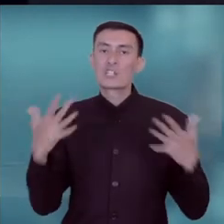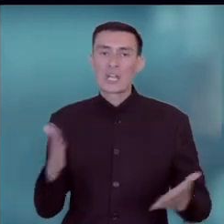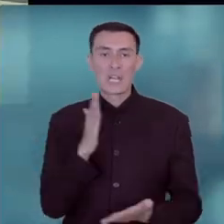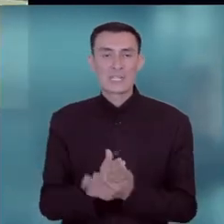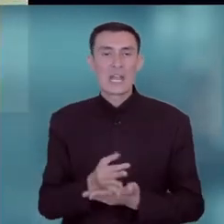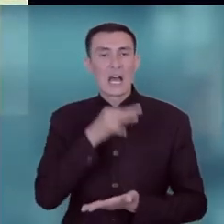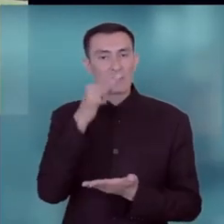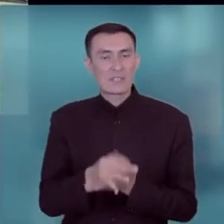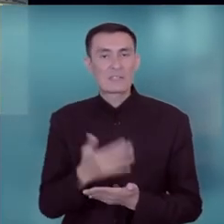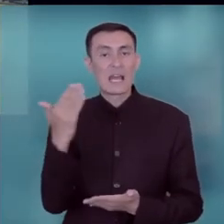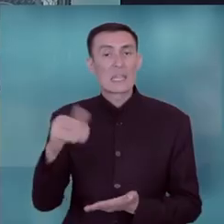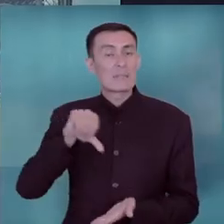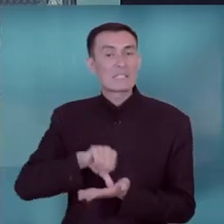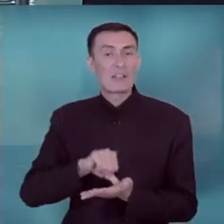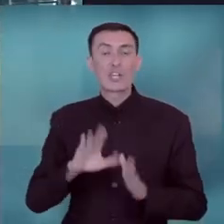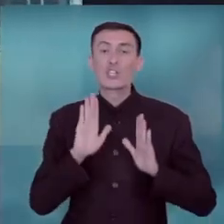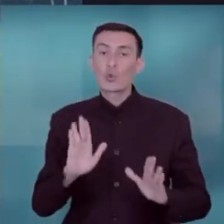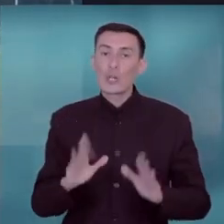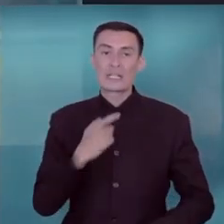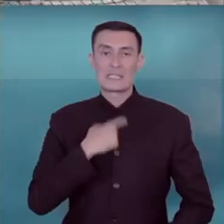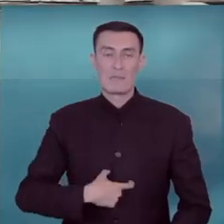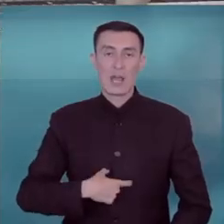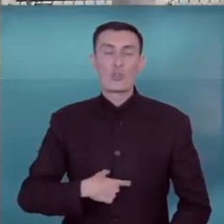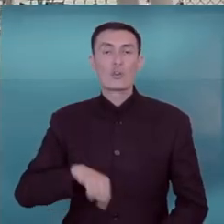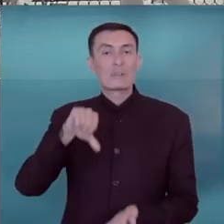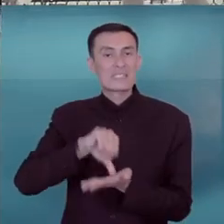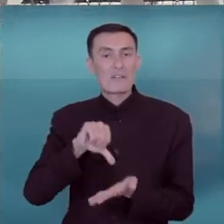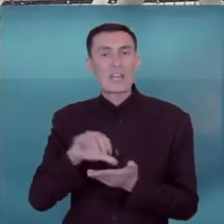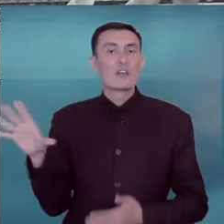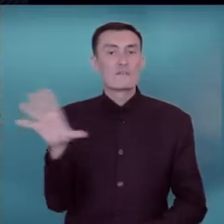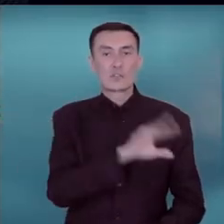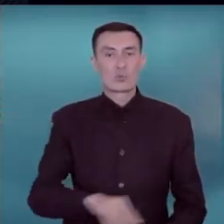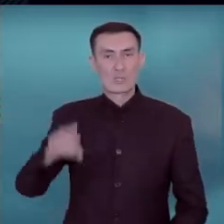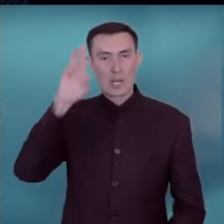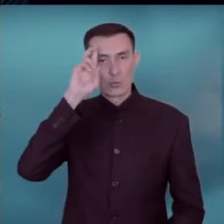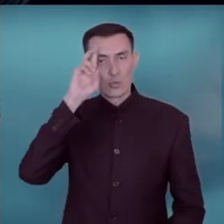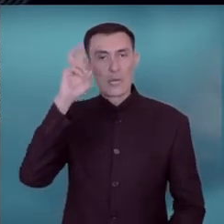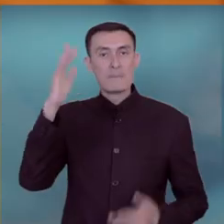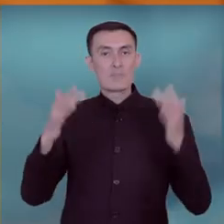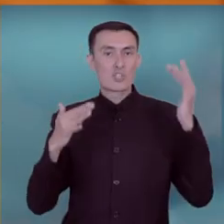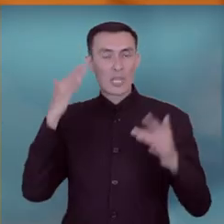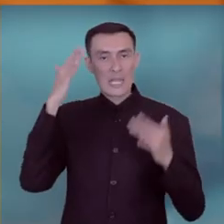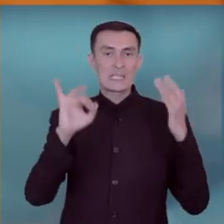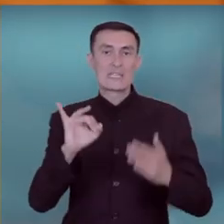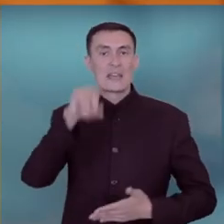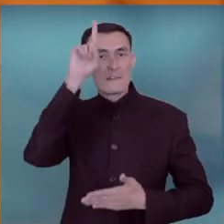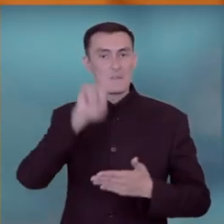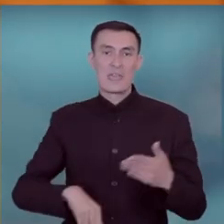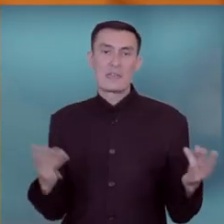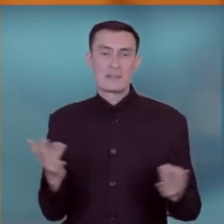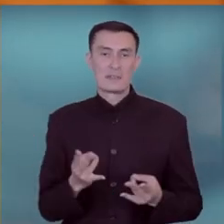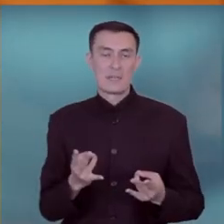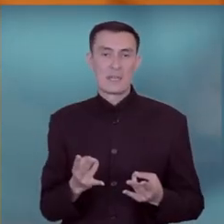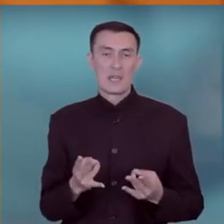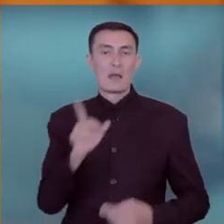that a big responsibility rests with her because she represents not only herself, but the whole country. You must